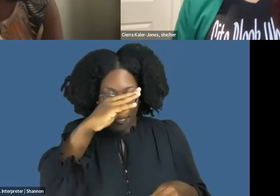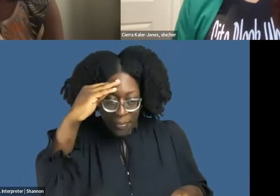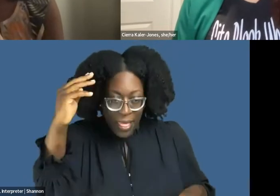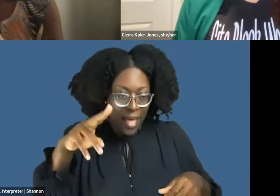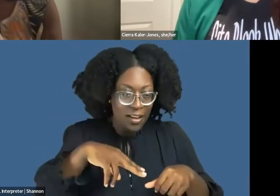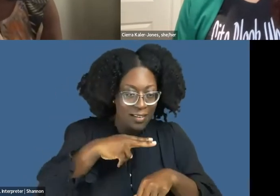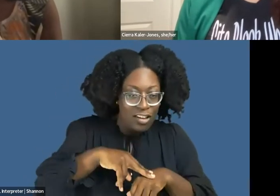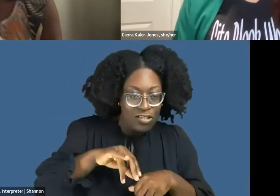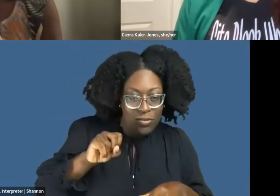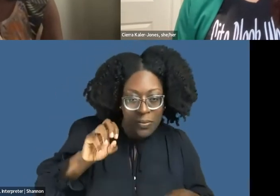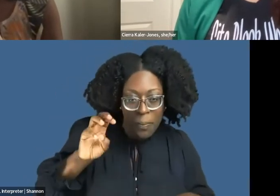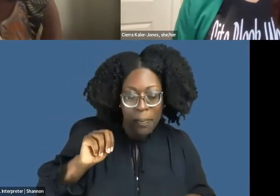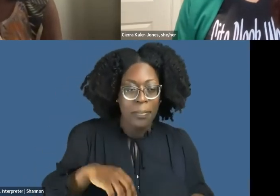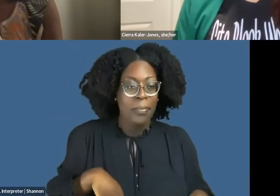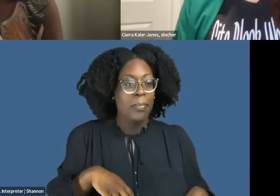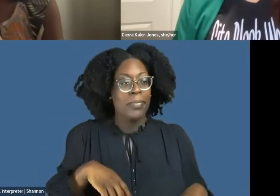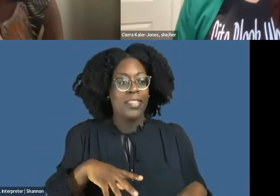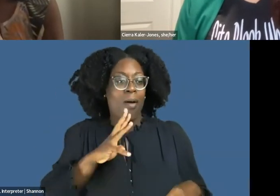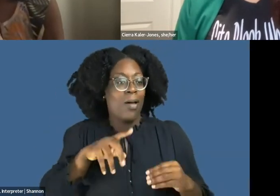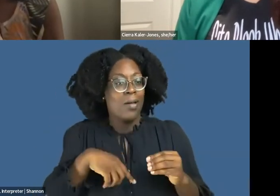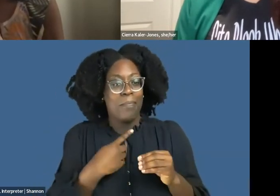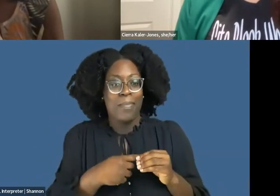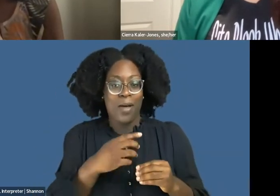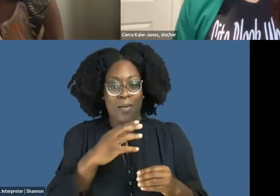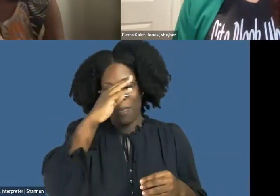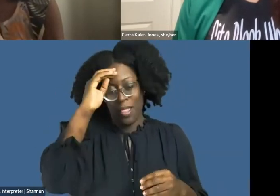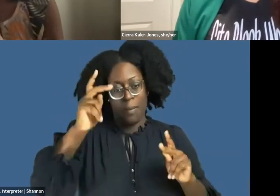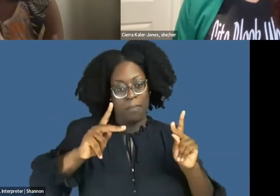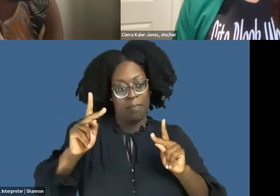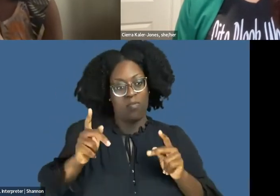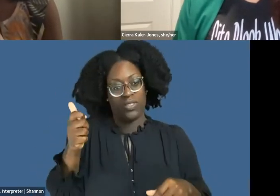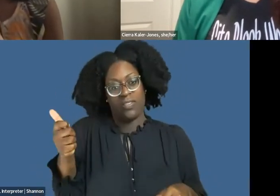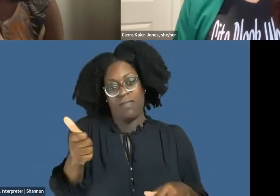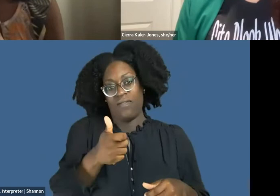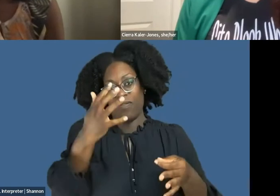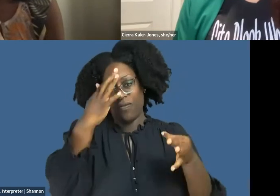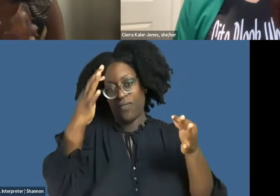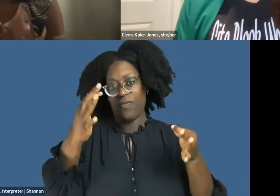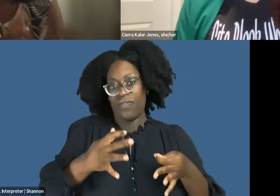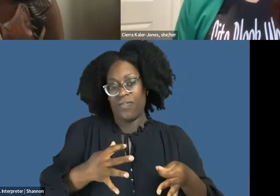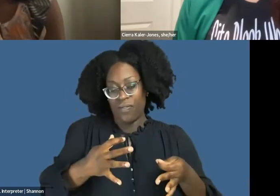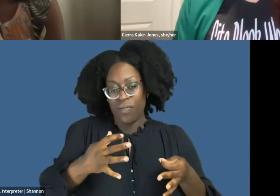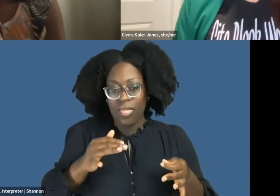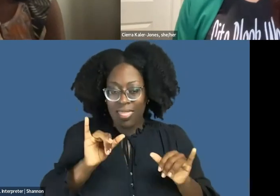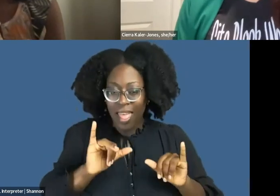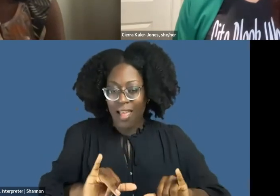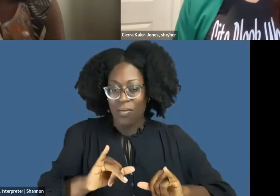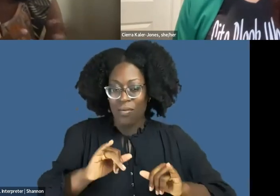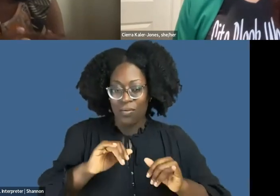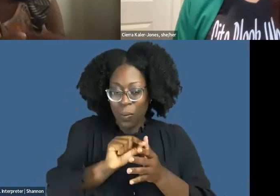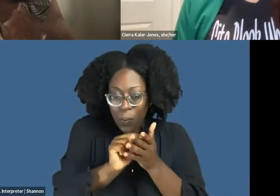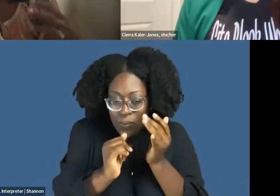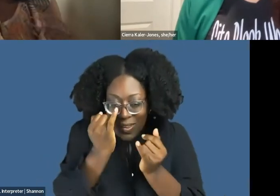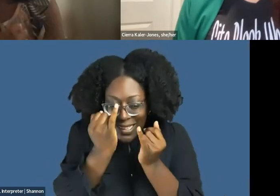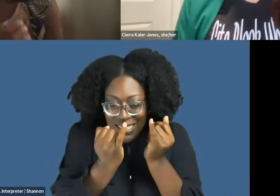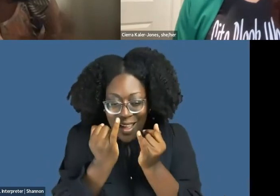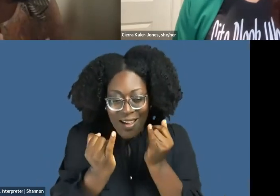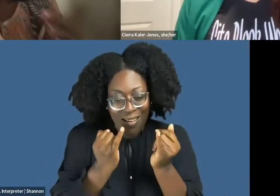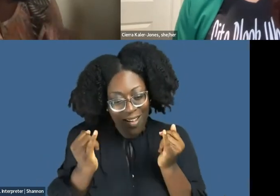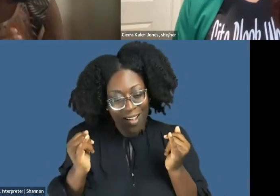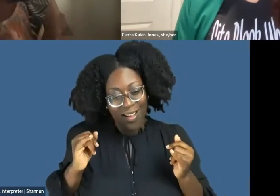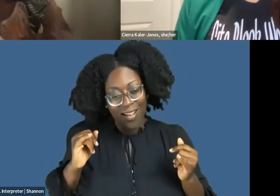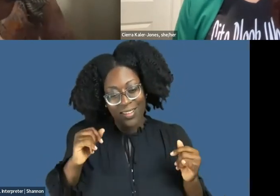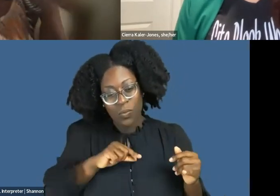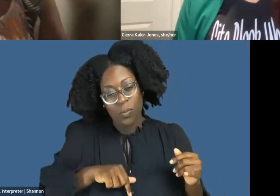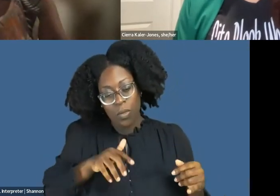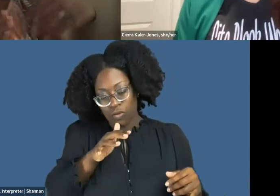just organize on a daily basis to help Black working class people. And coincidentally, it's when she starts to become a kind of working member of